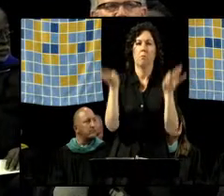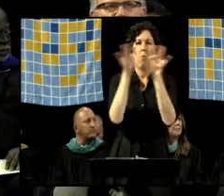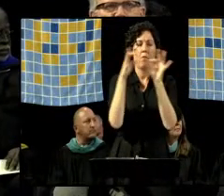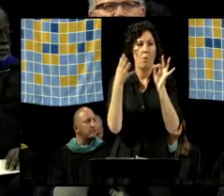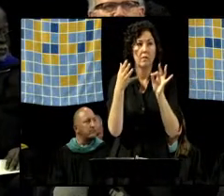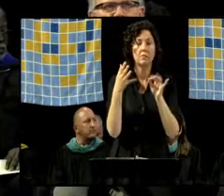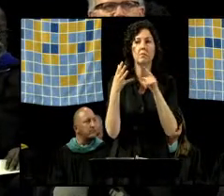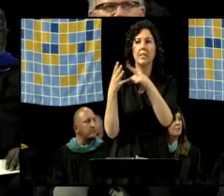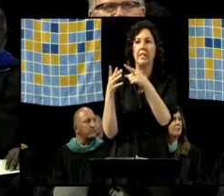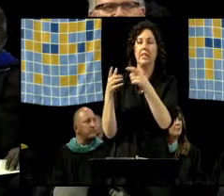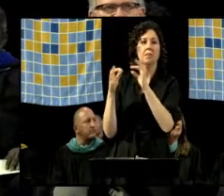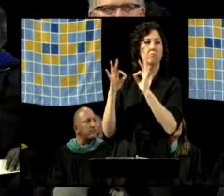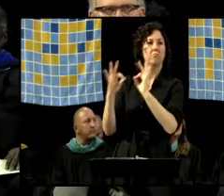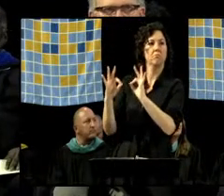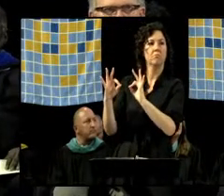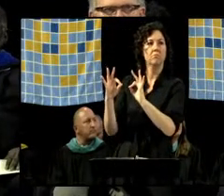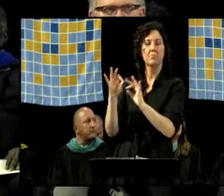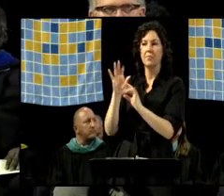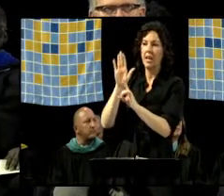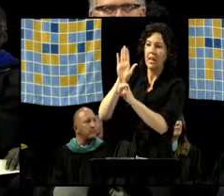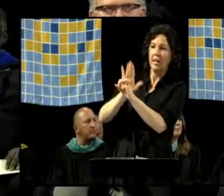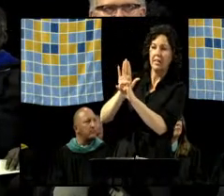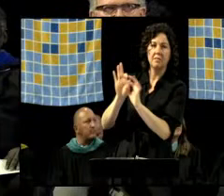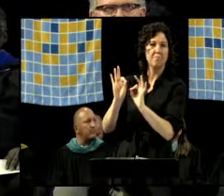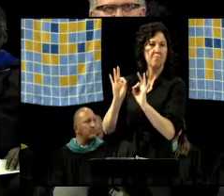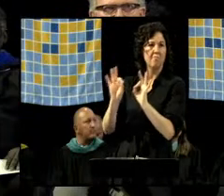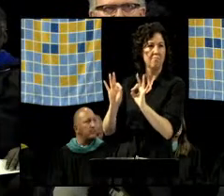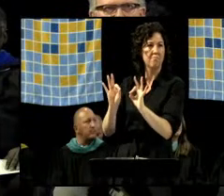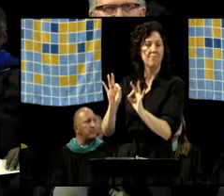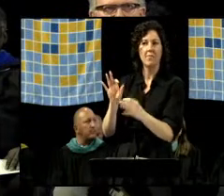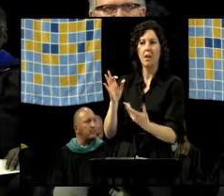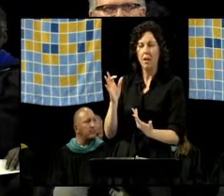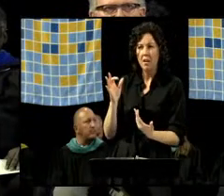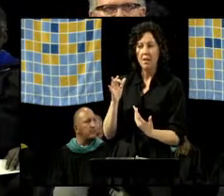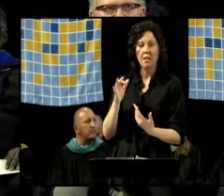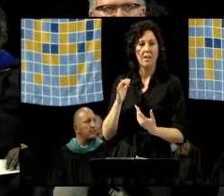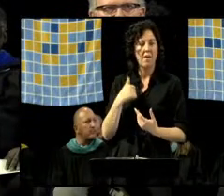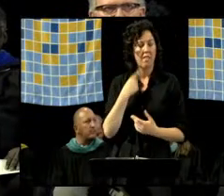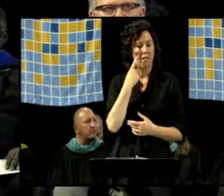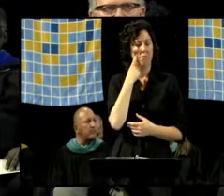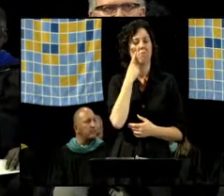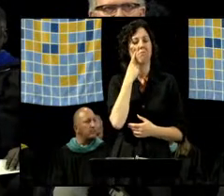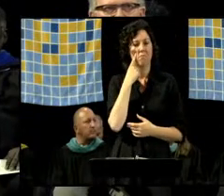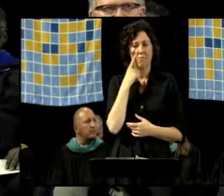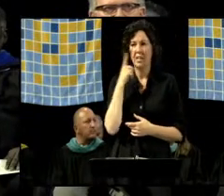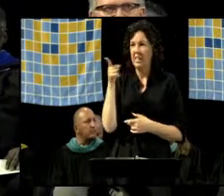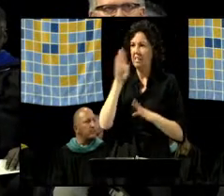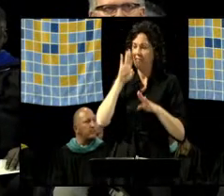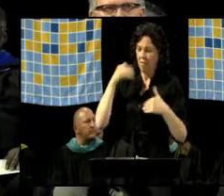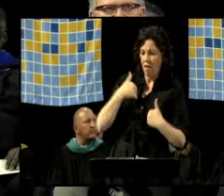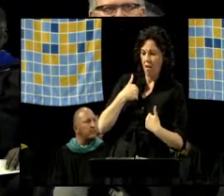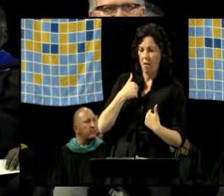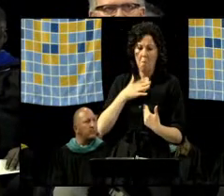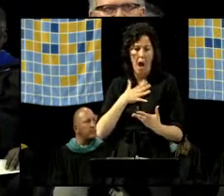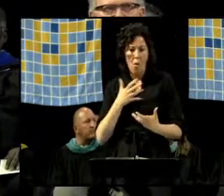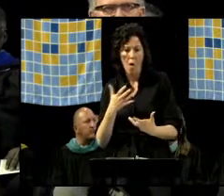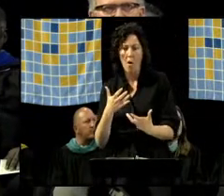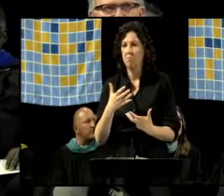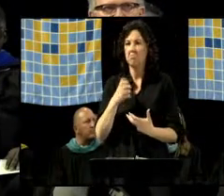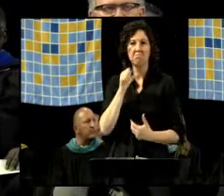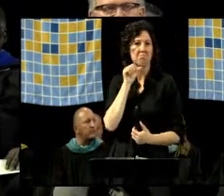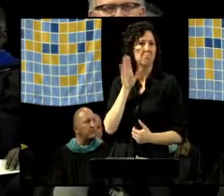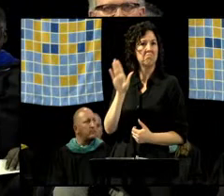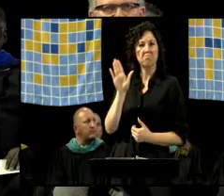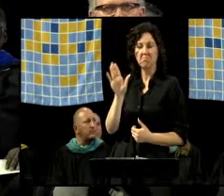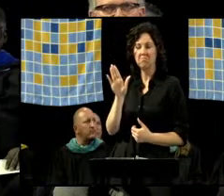meant. But after listening to stories of my grandpa being a selfless and honest man, I quickly figured it out. Ever since